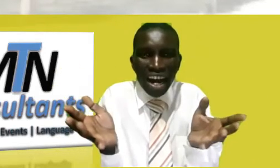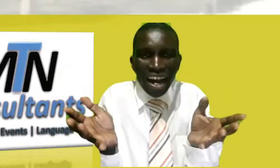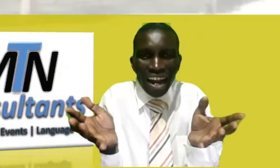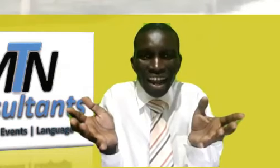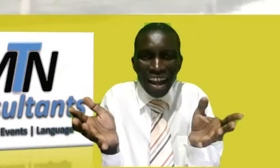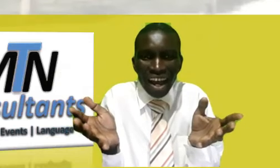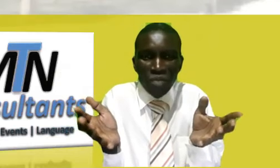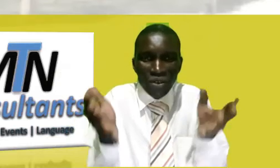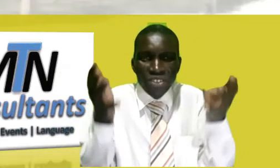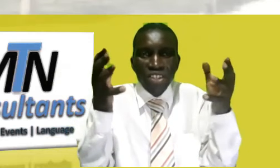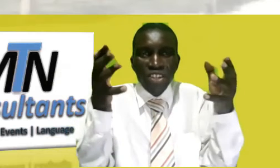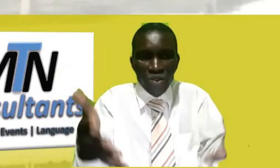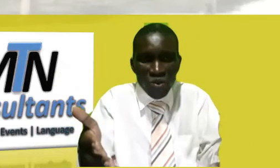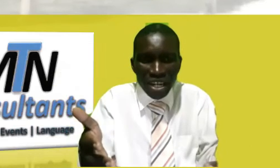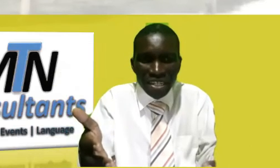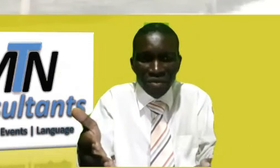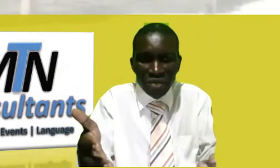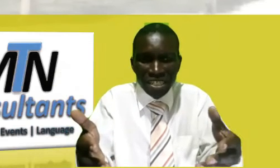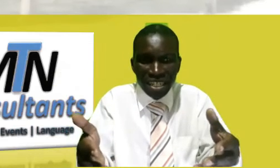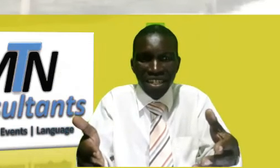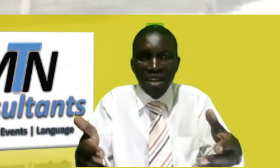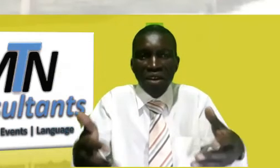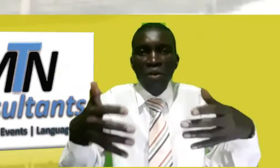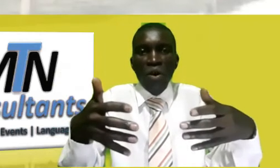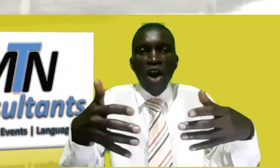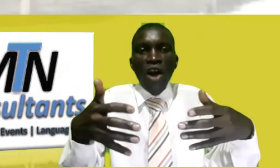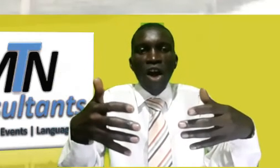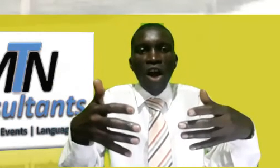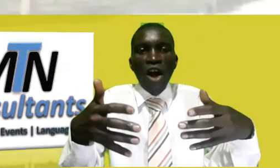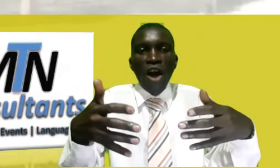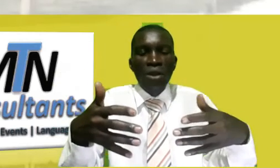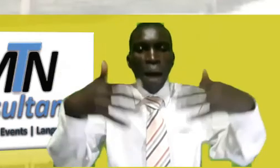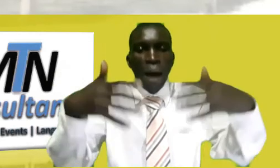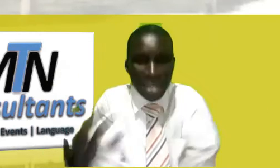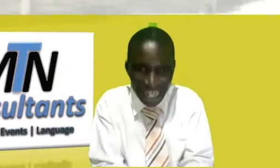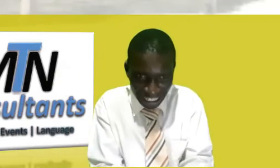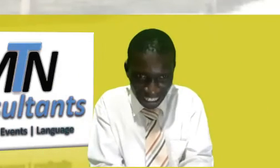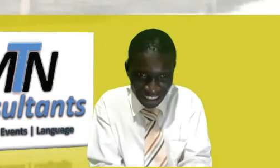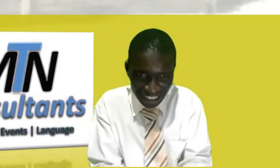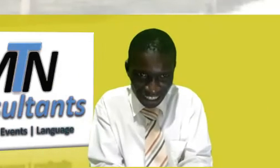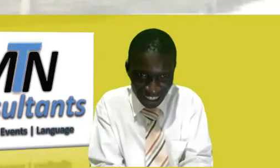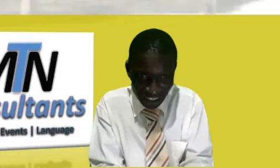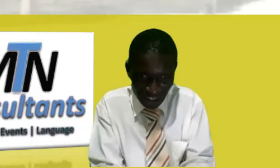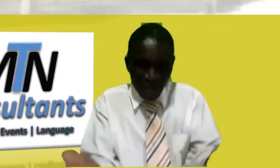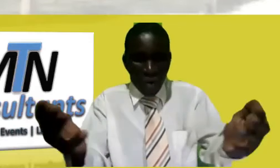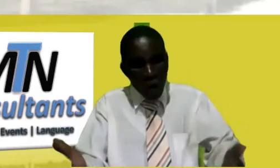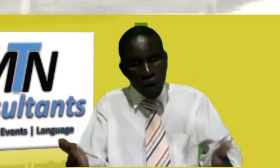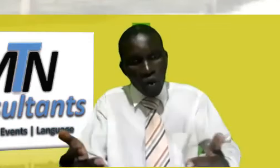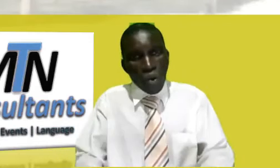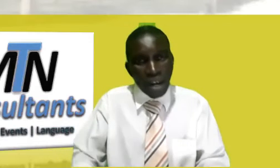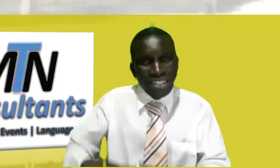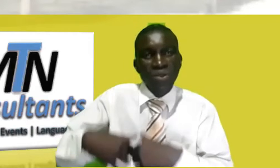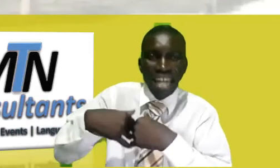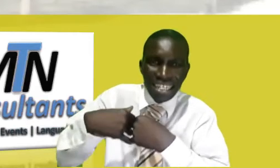peculiar about you as a person, your appearance,